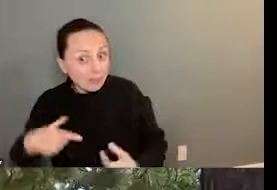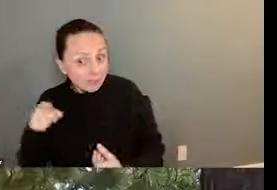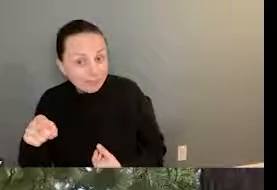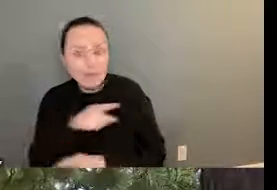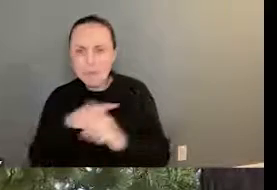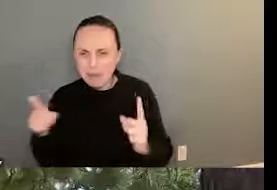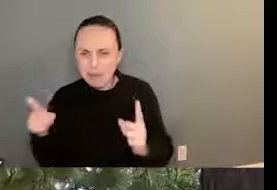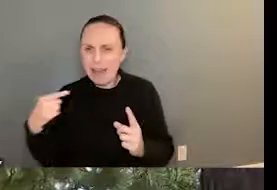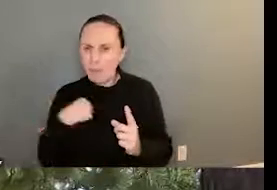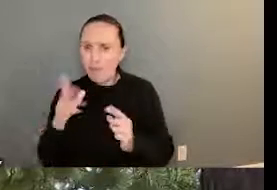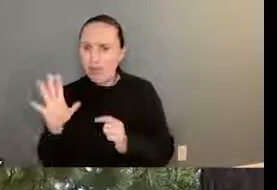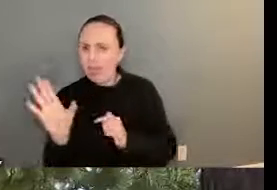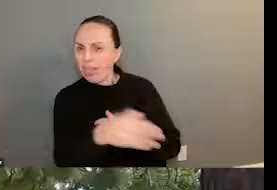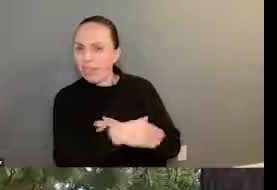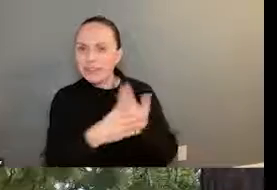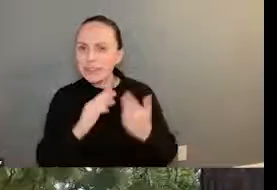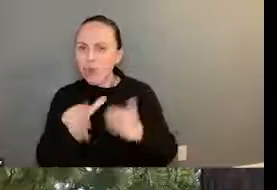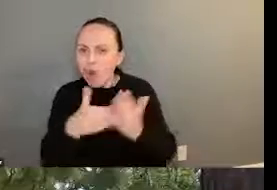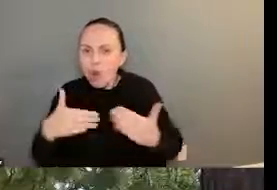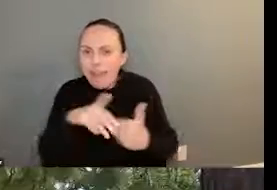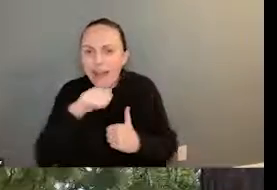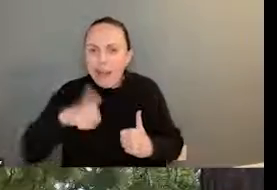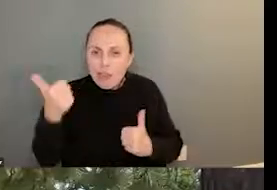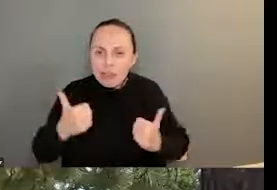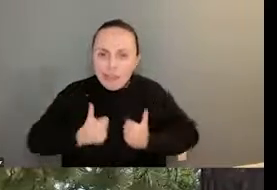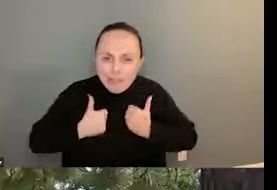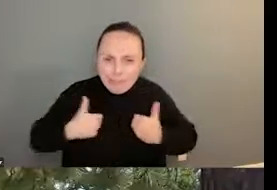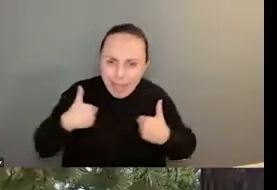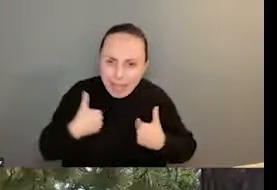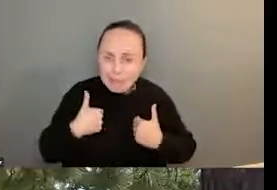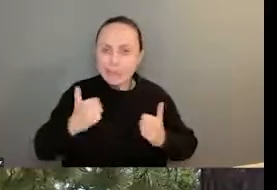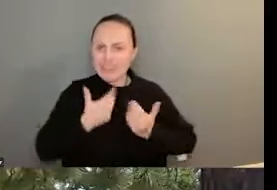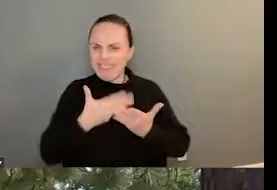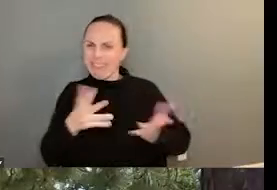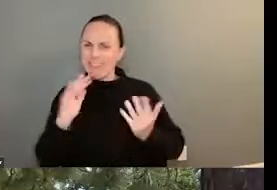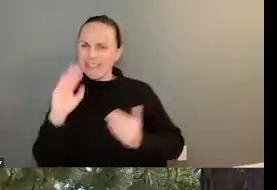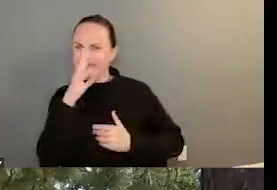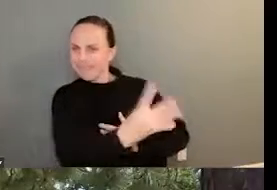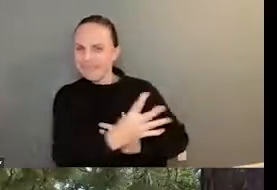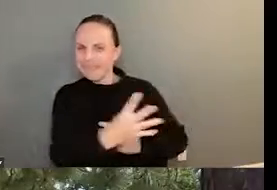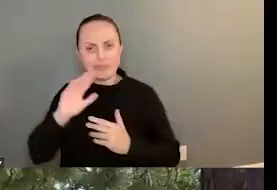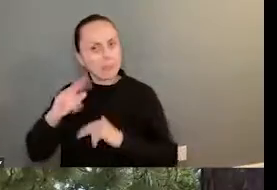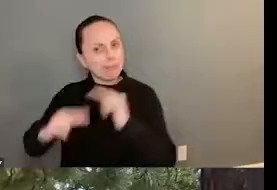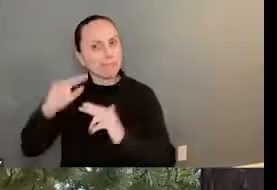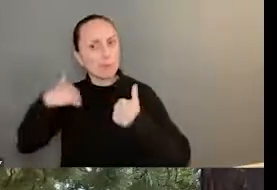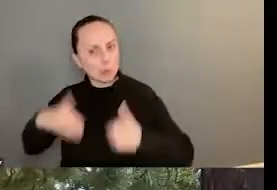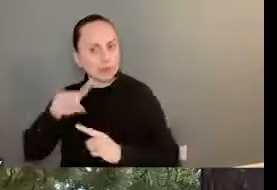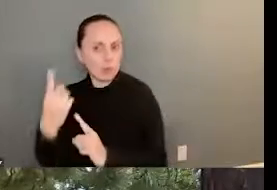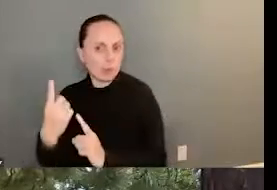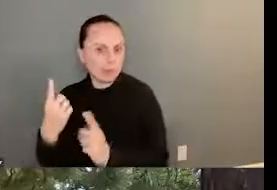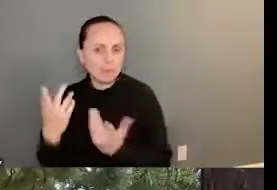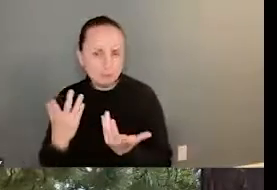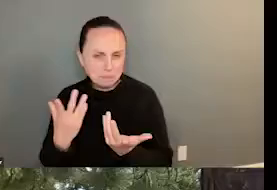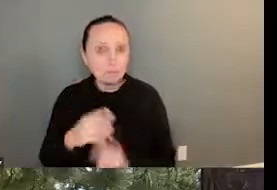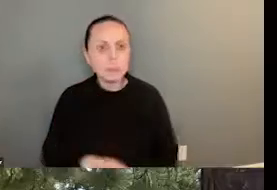we completely overlook all of the other organisms that live in and around us. I'd just like